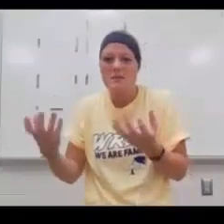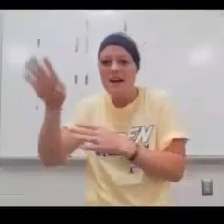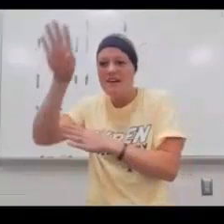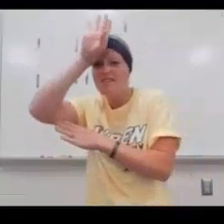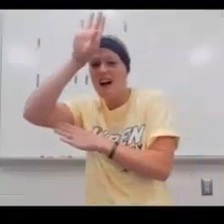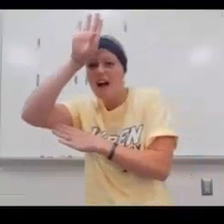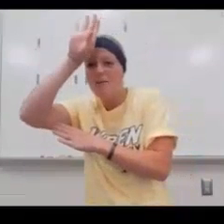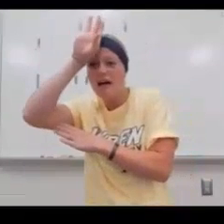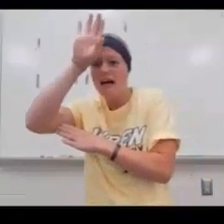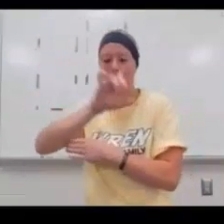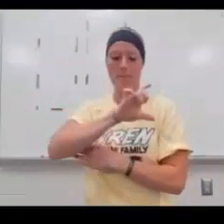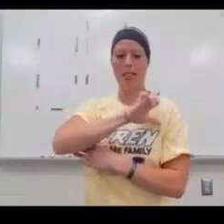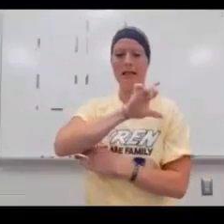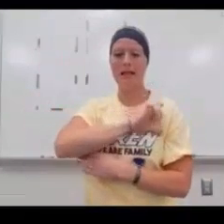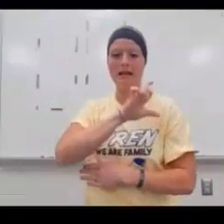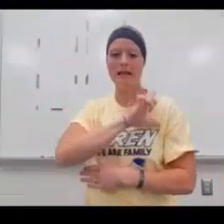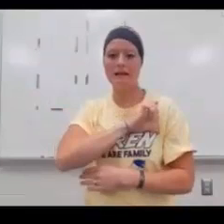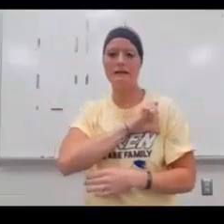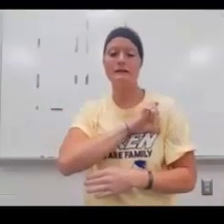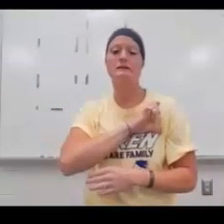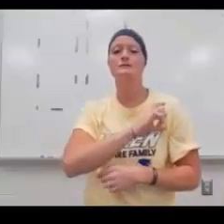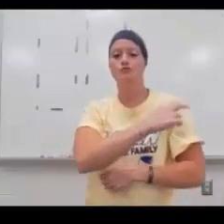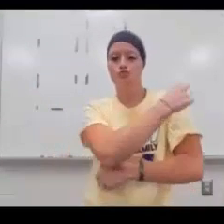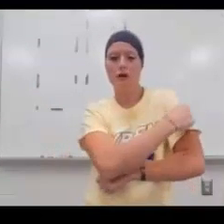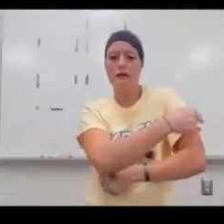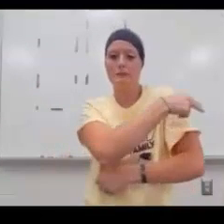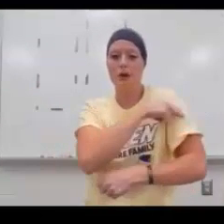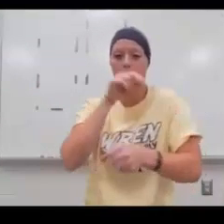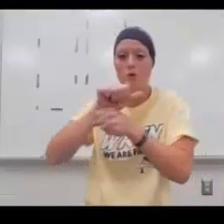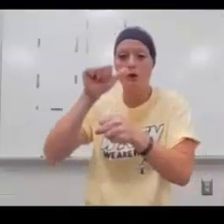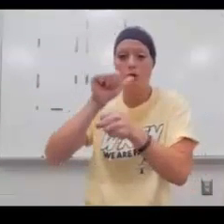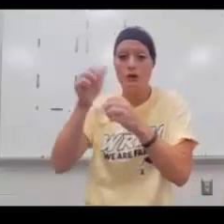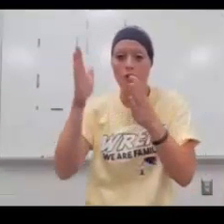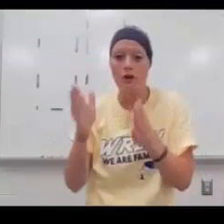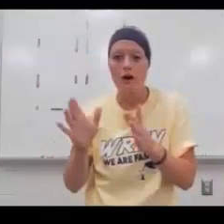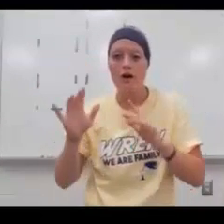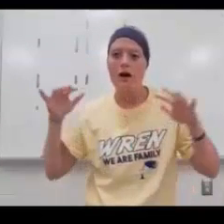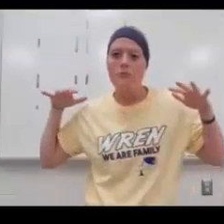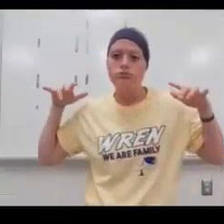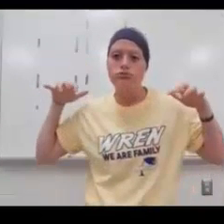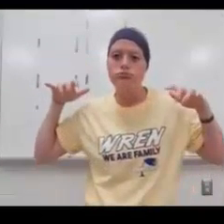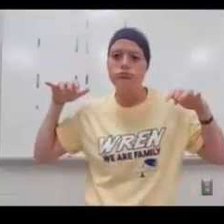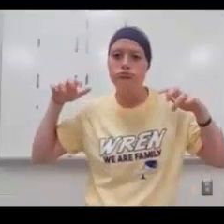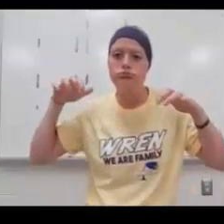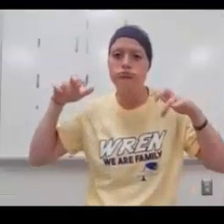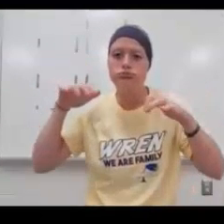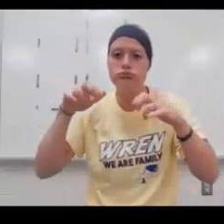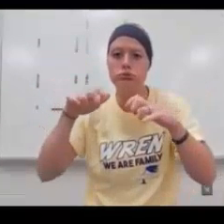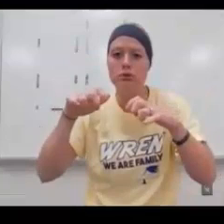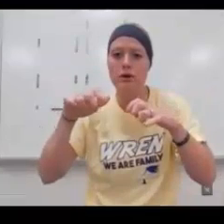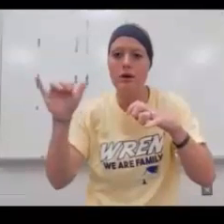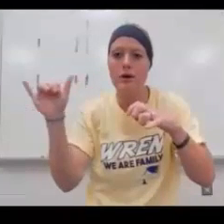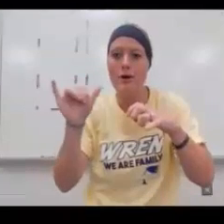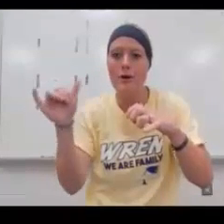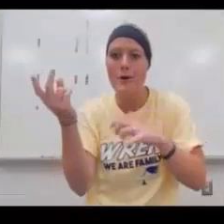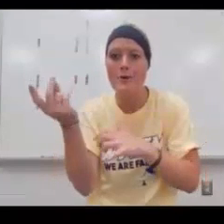So what happened? There were a lot of firemen and a lot of policemen and hospital workers.